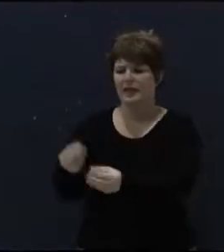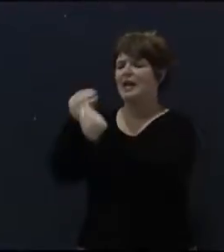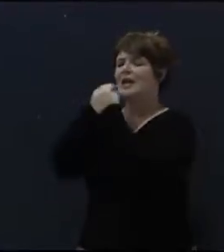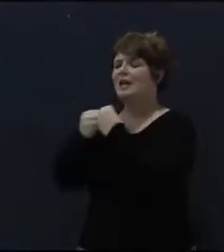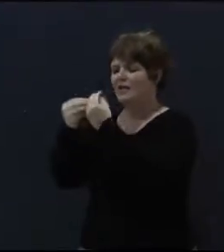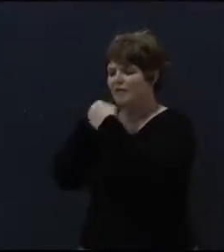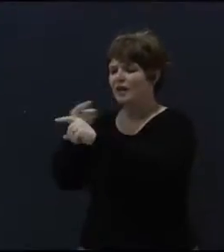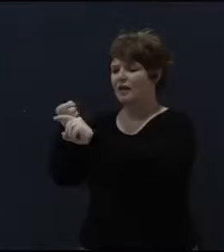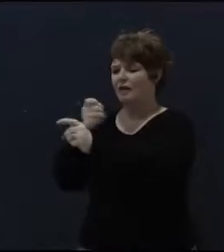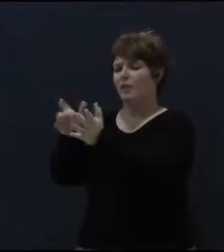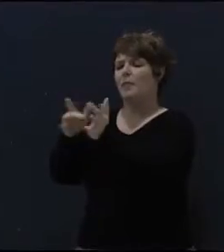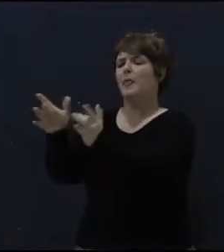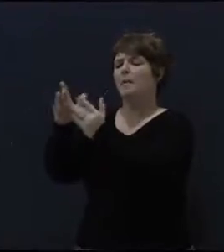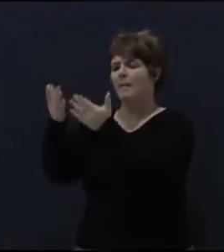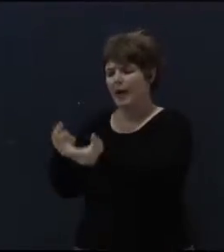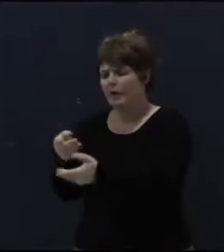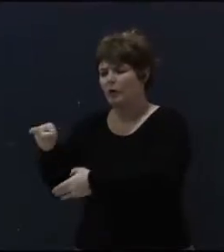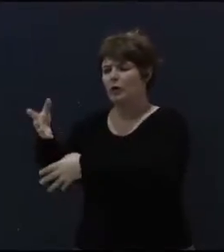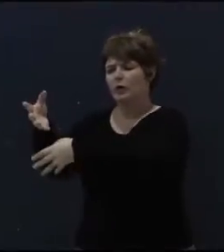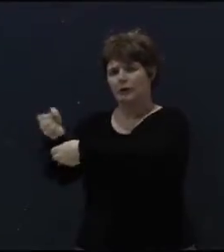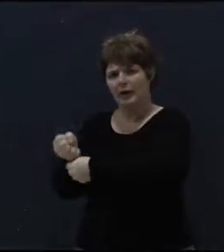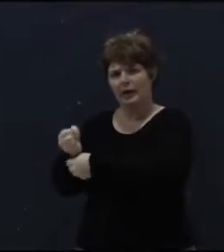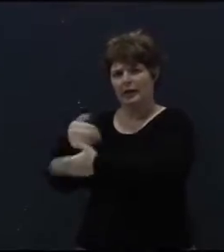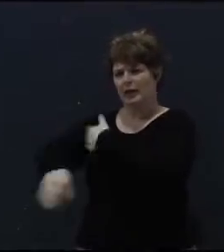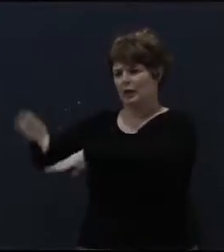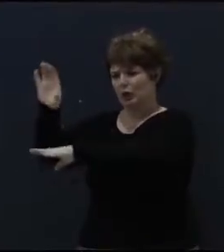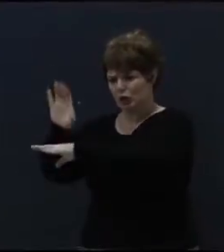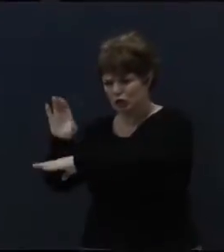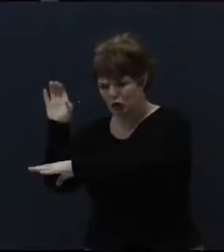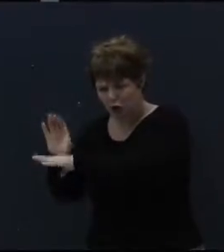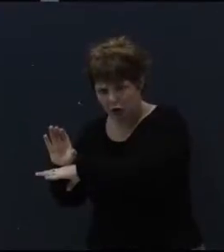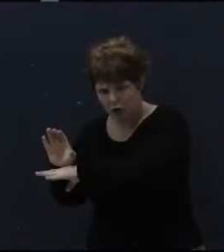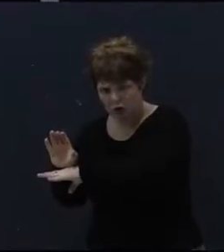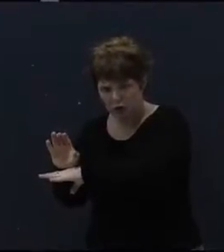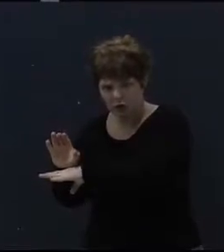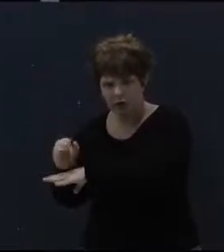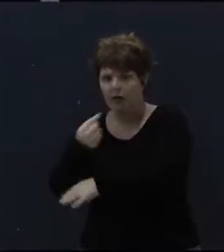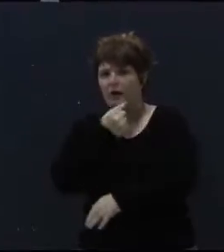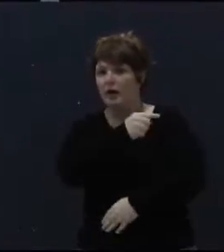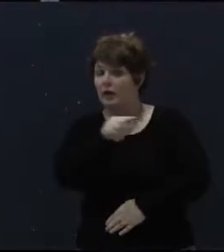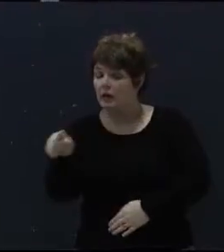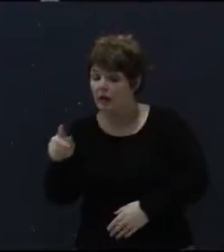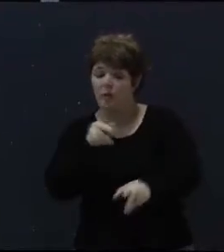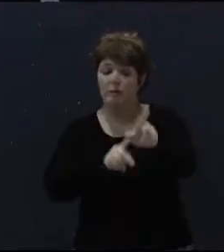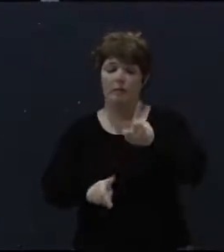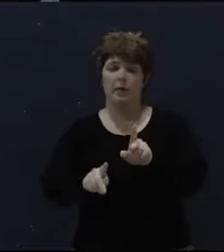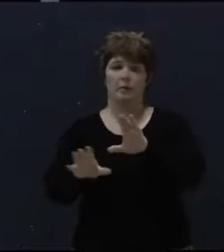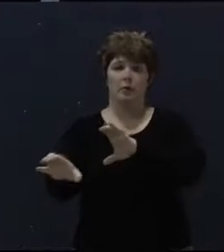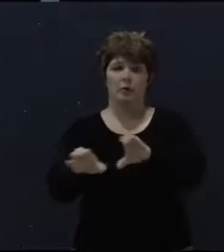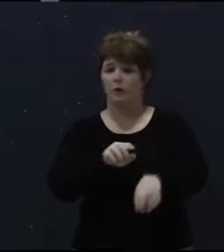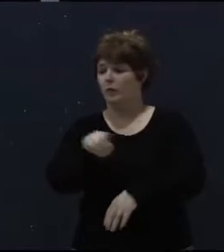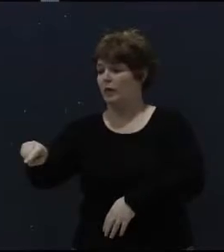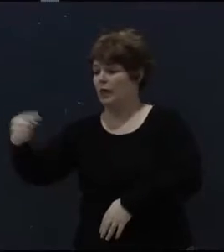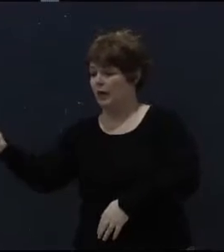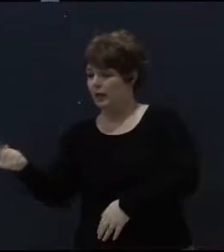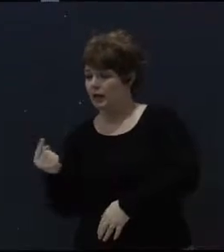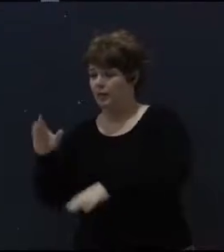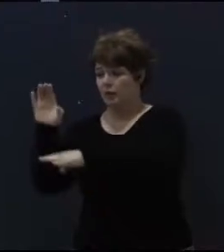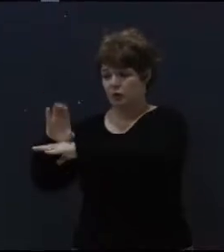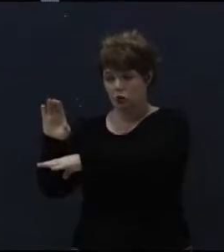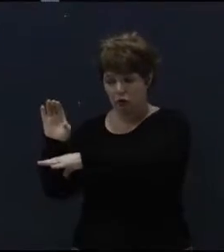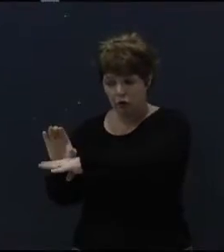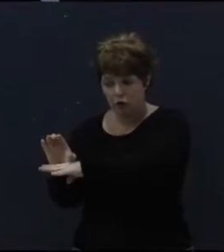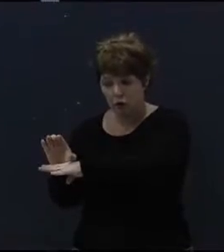Word of God. That's what you get in the local church. You know what? I tell you what, some people are going, they kind of go into church to get